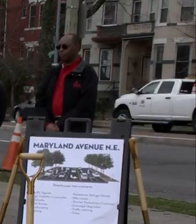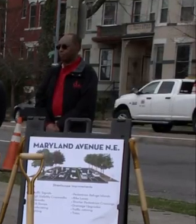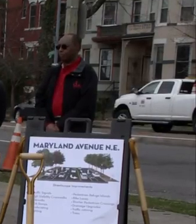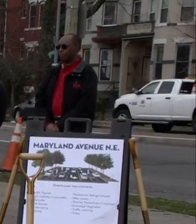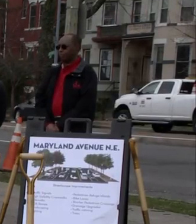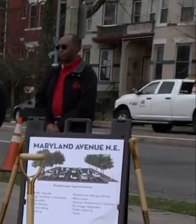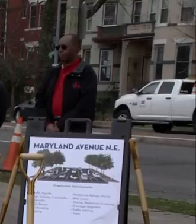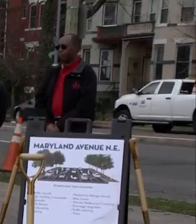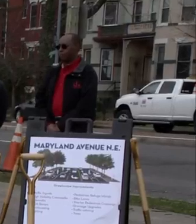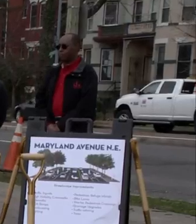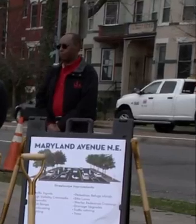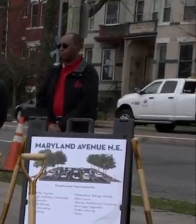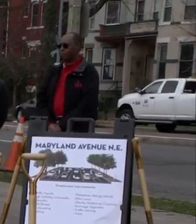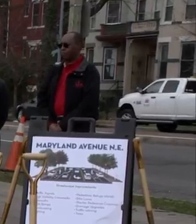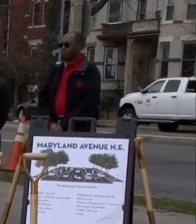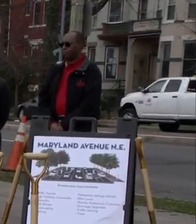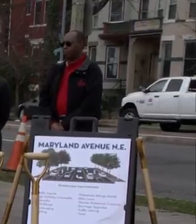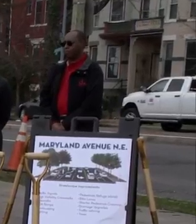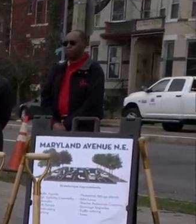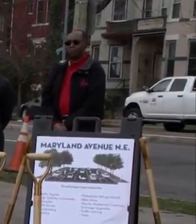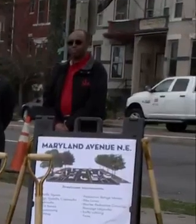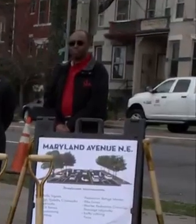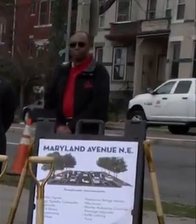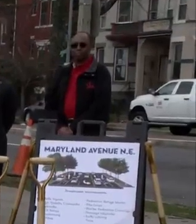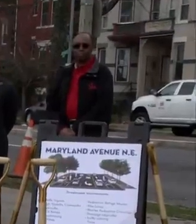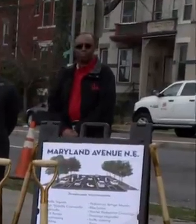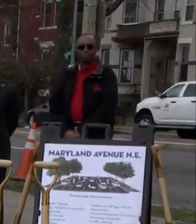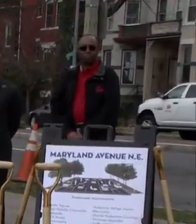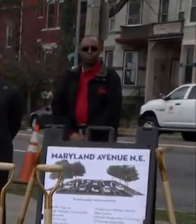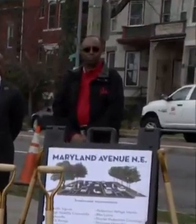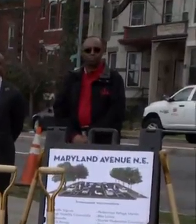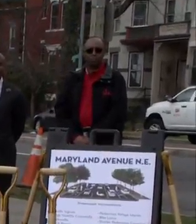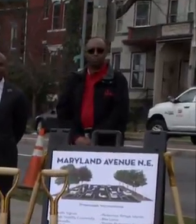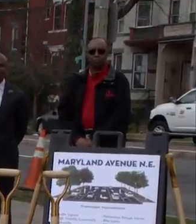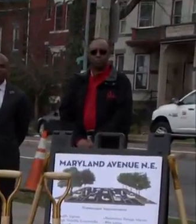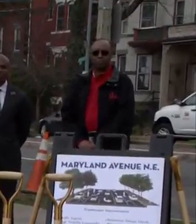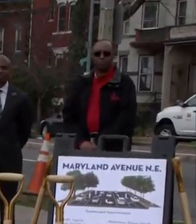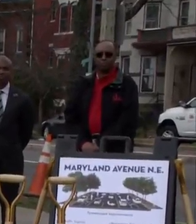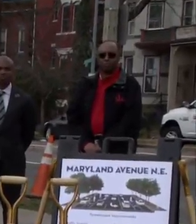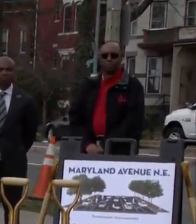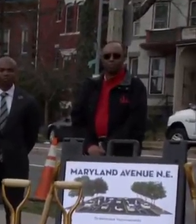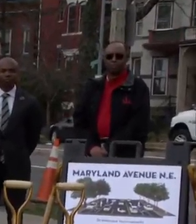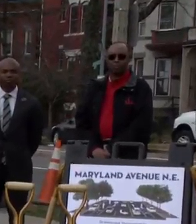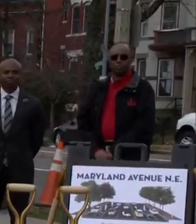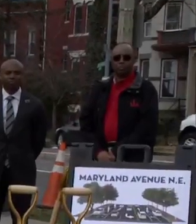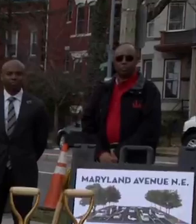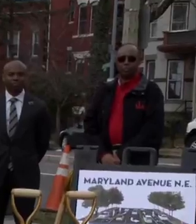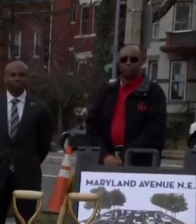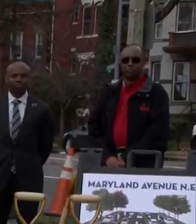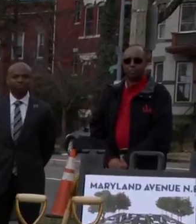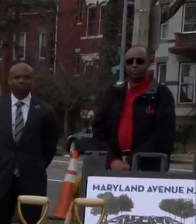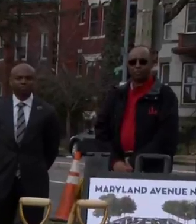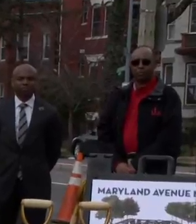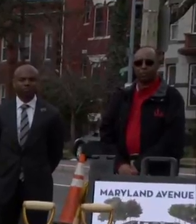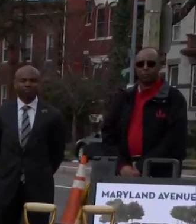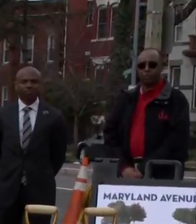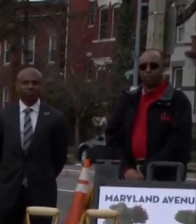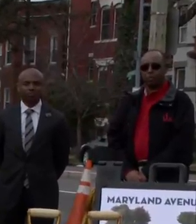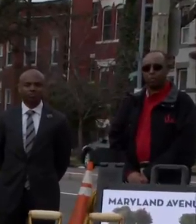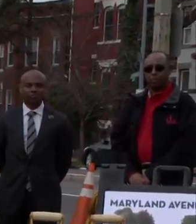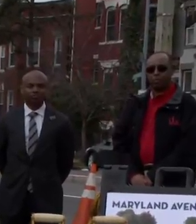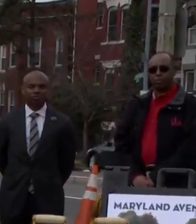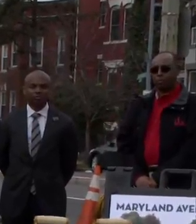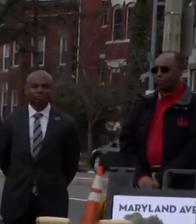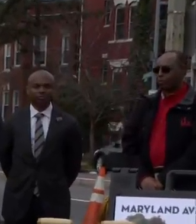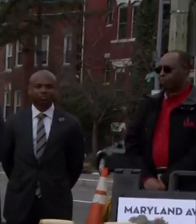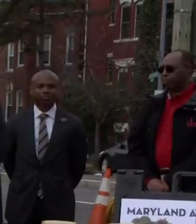this work as long as it takes to fill all of the potholes that we are seeing on the streets. With Pothole Palooza,